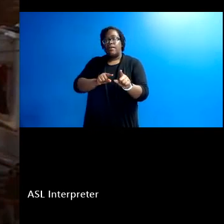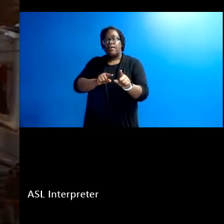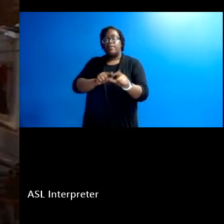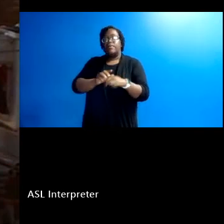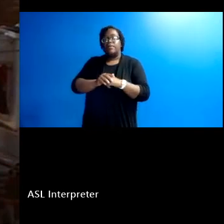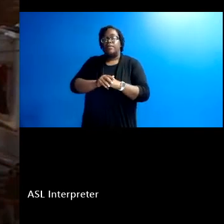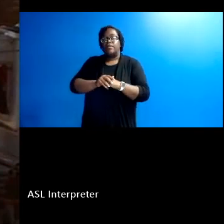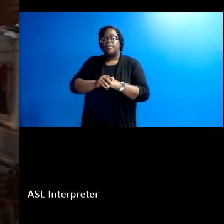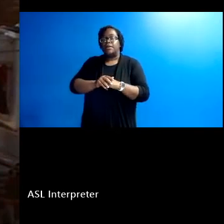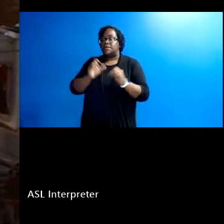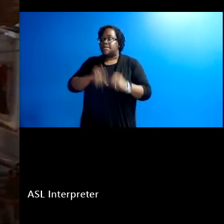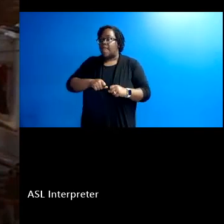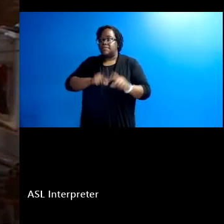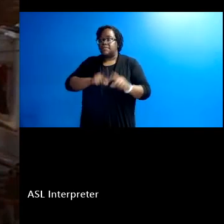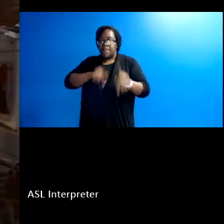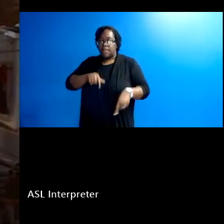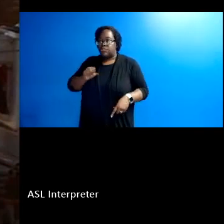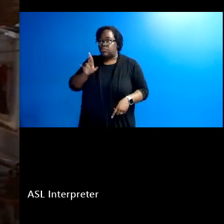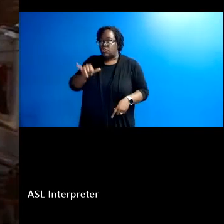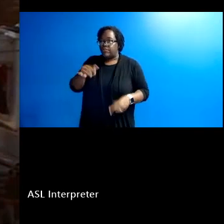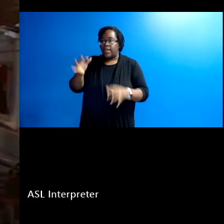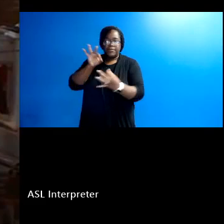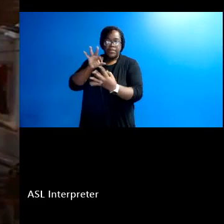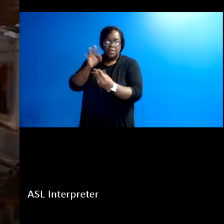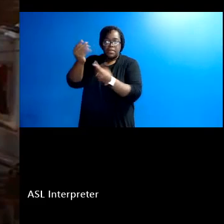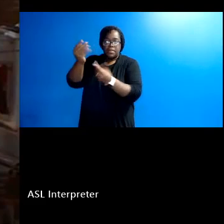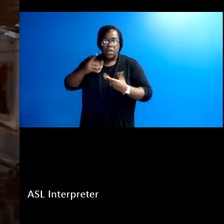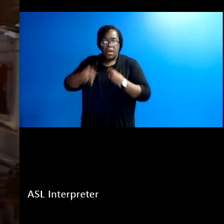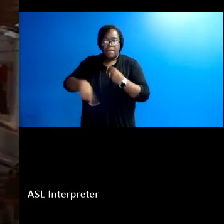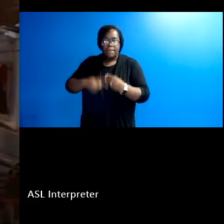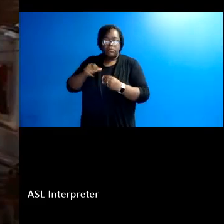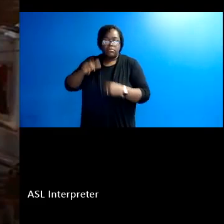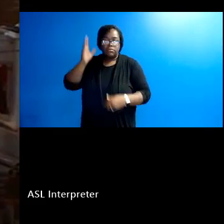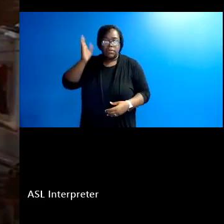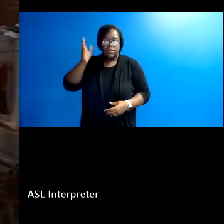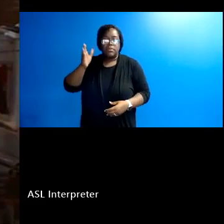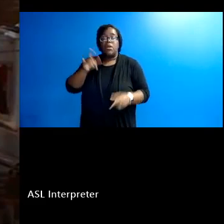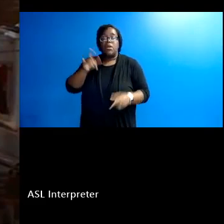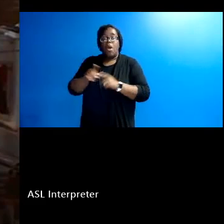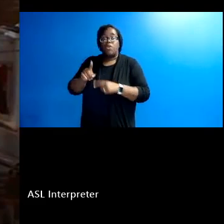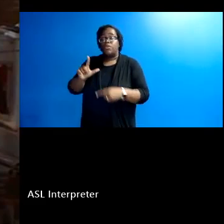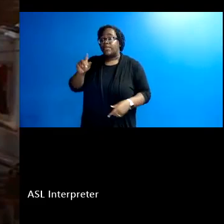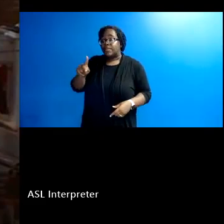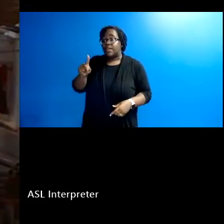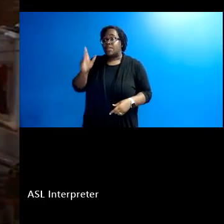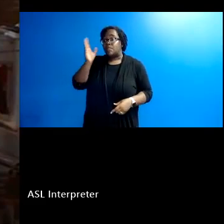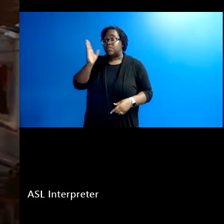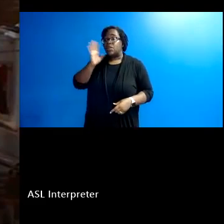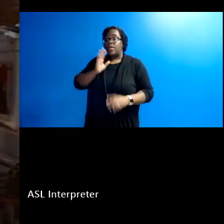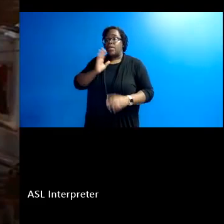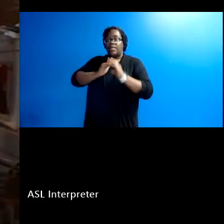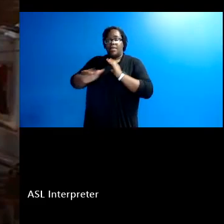Feel free to complete the survey and provide feedback about the event. In addition, the survey link and presentation is going to be emailed to everyone